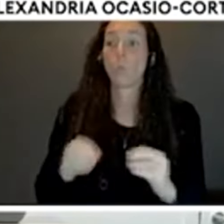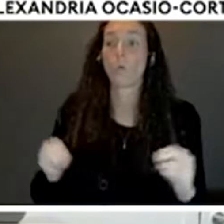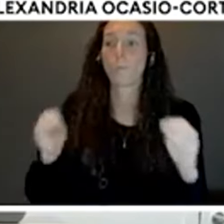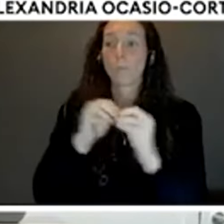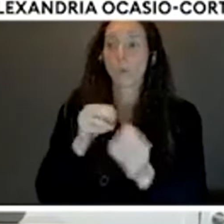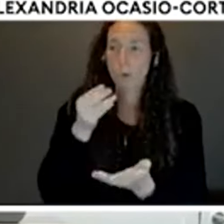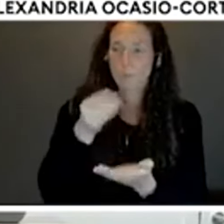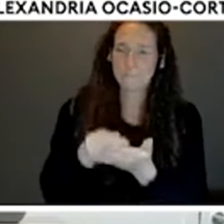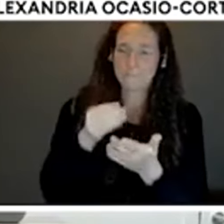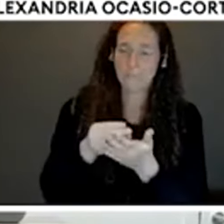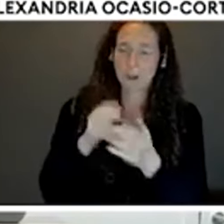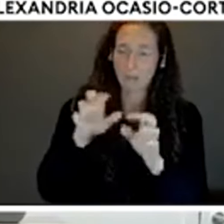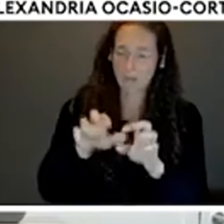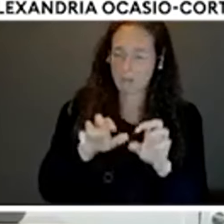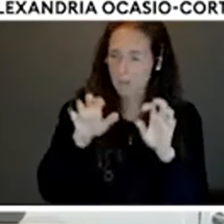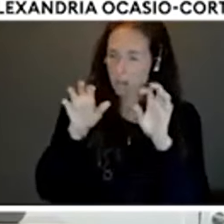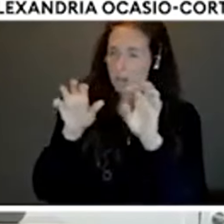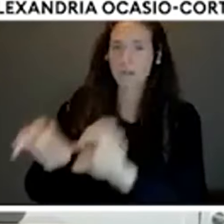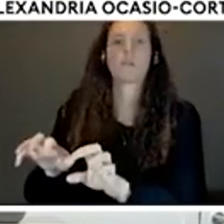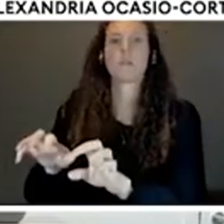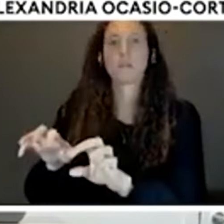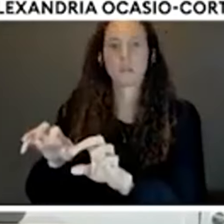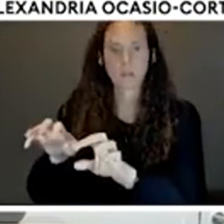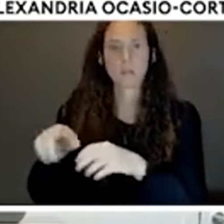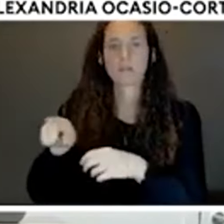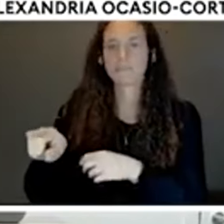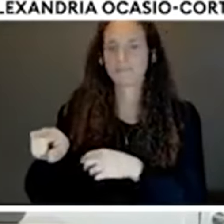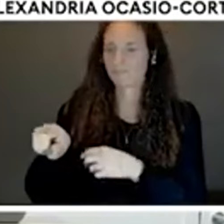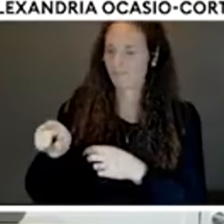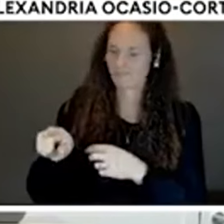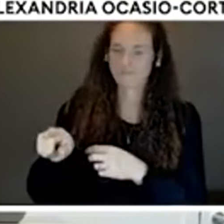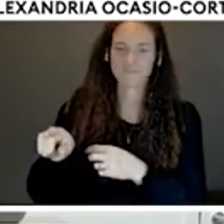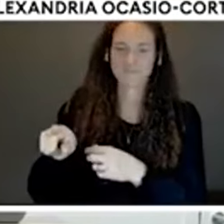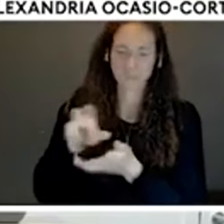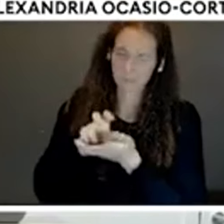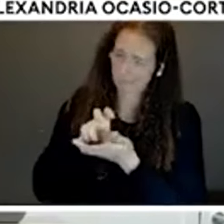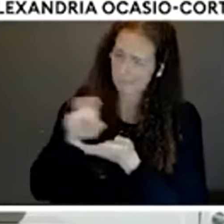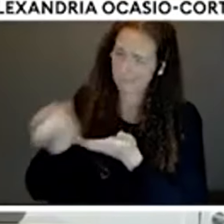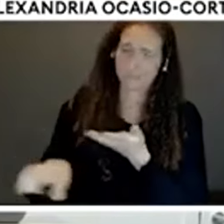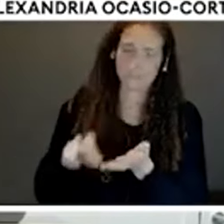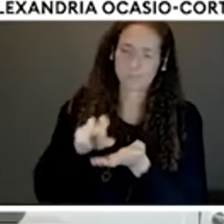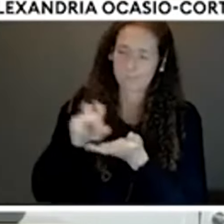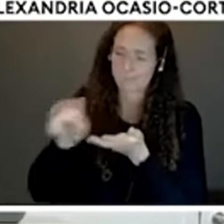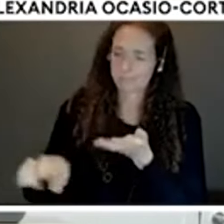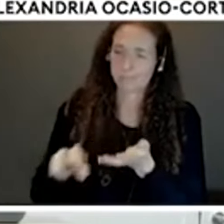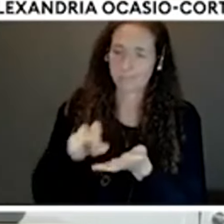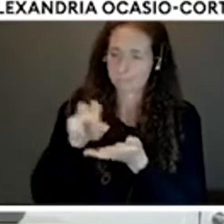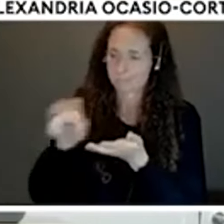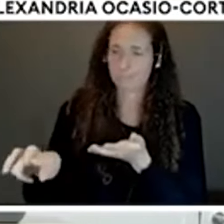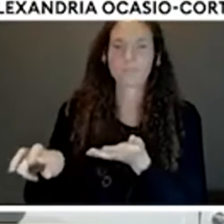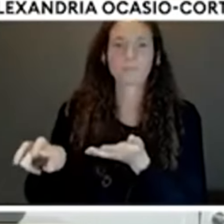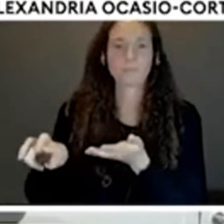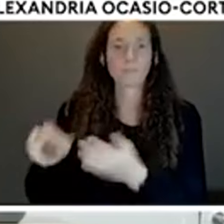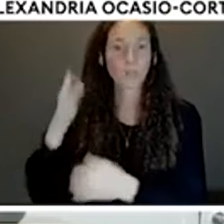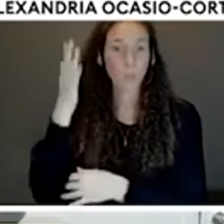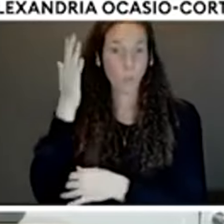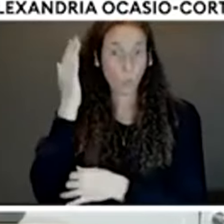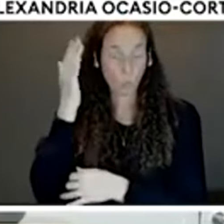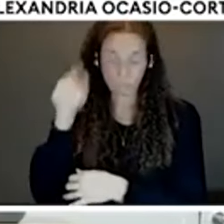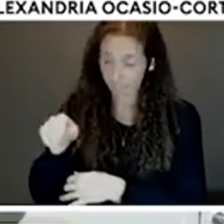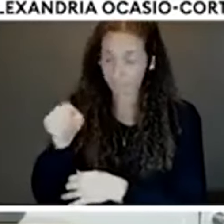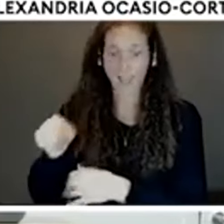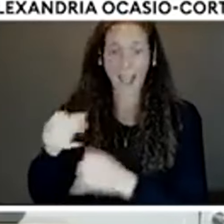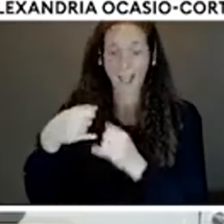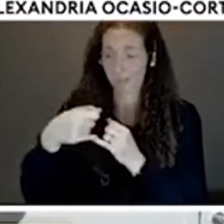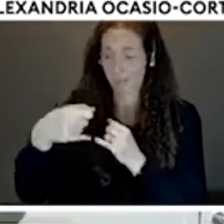level of, for example, hires just to be deployed at the southern border, that at the end of